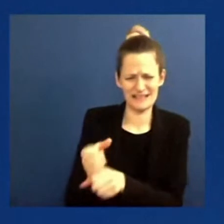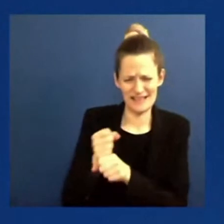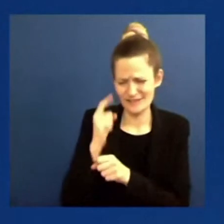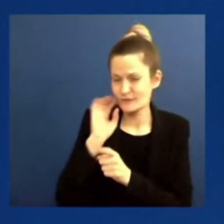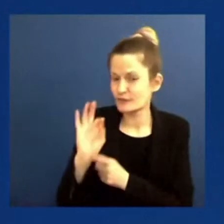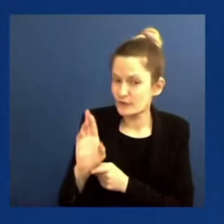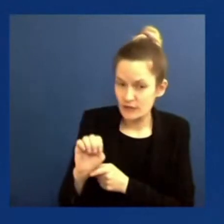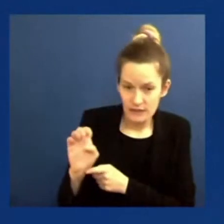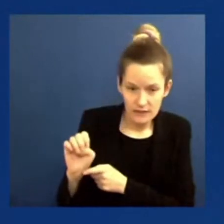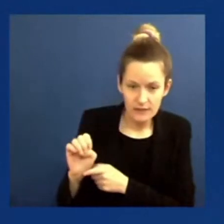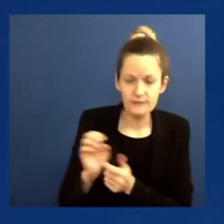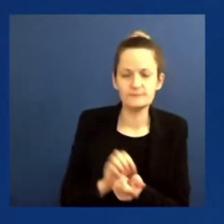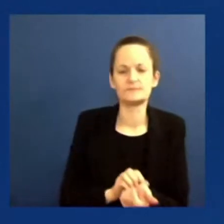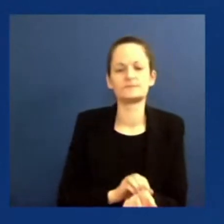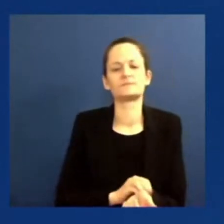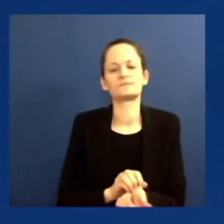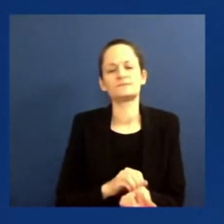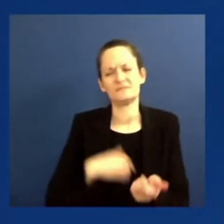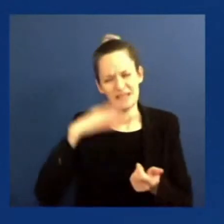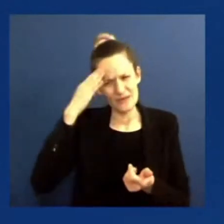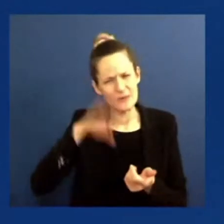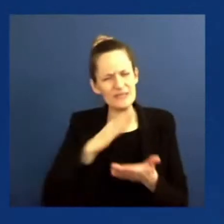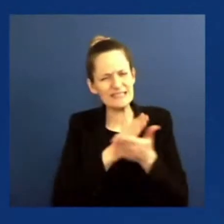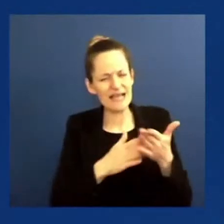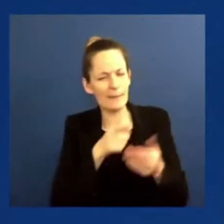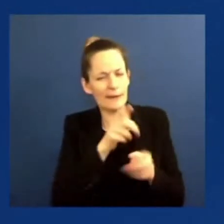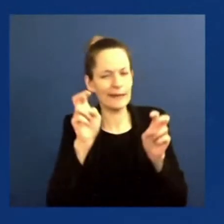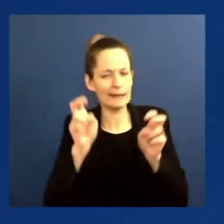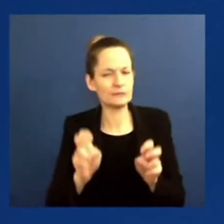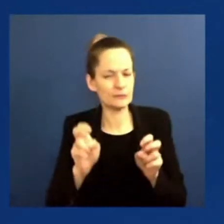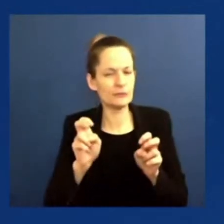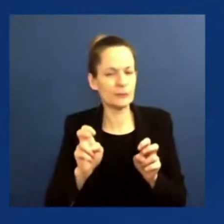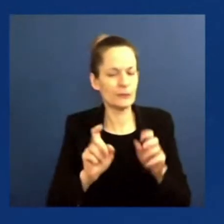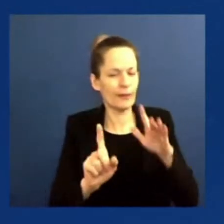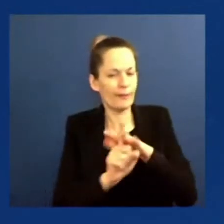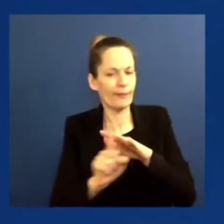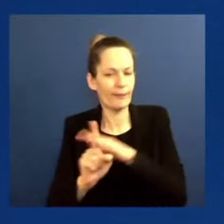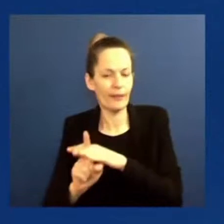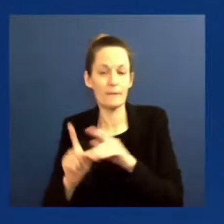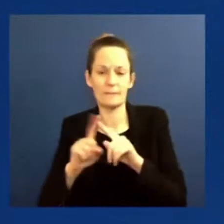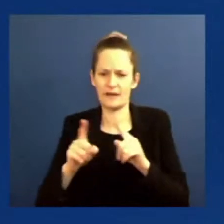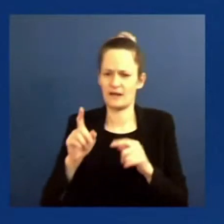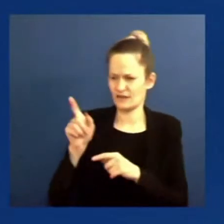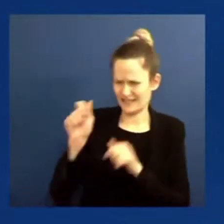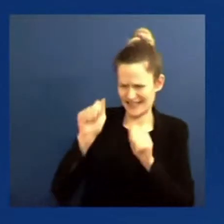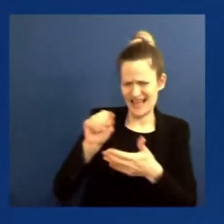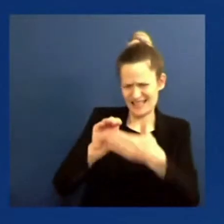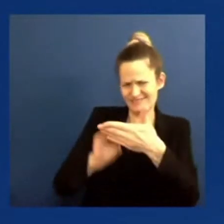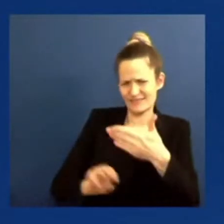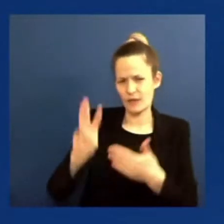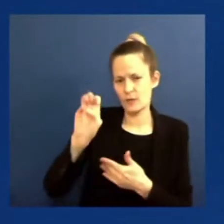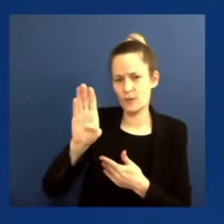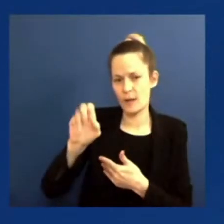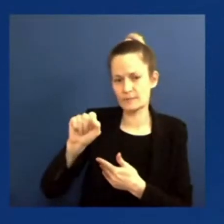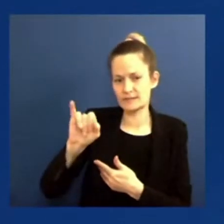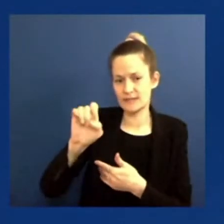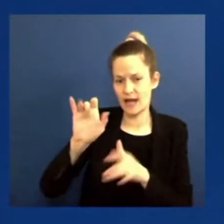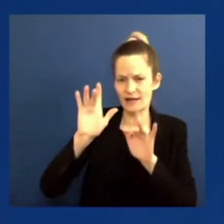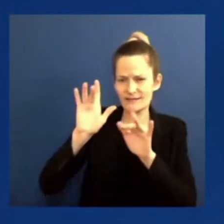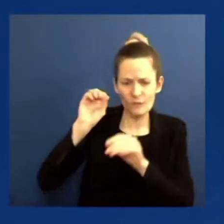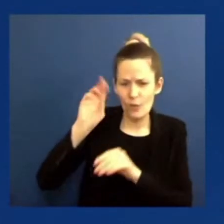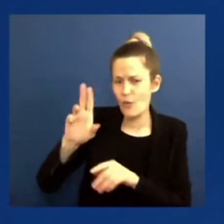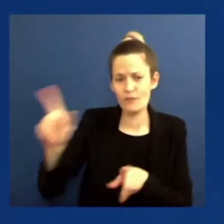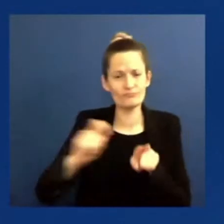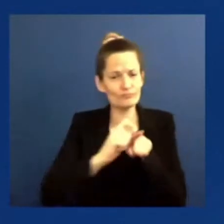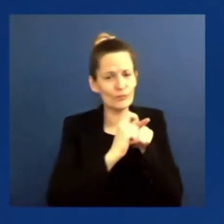issue, people can fill out a service request on the website, or you can call the hotline on the USPS,